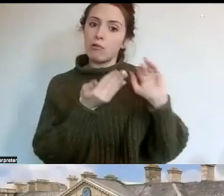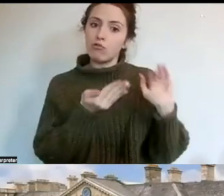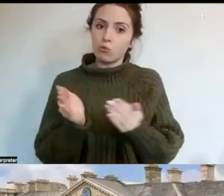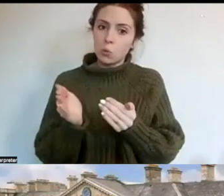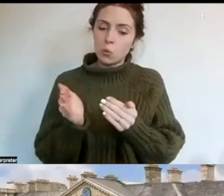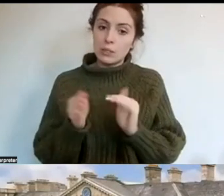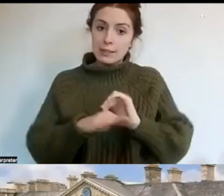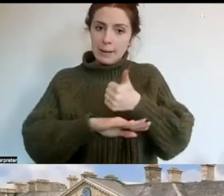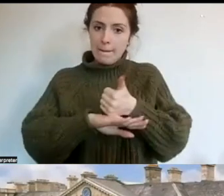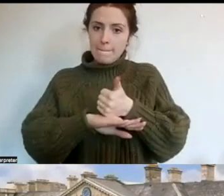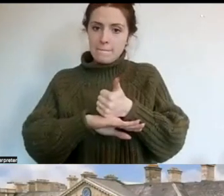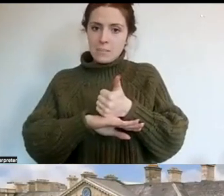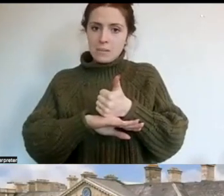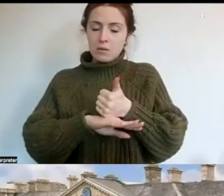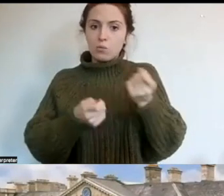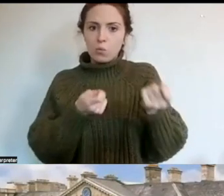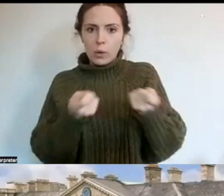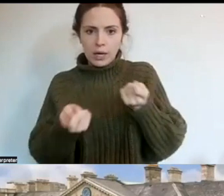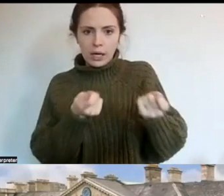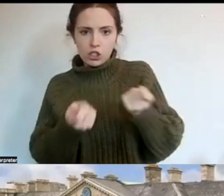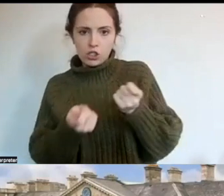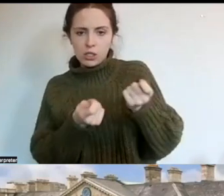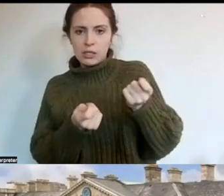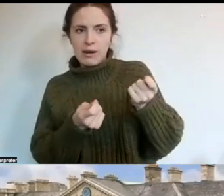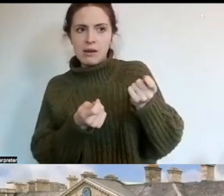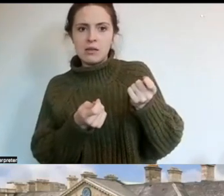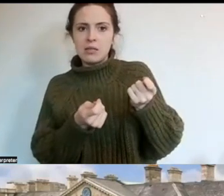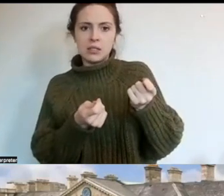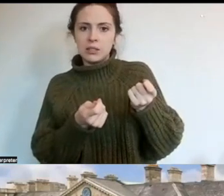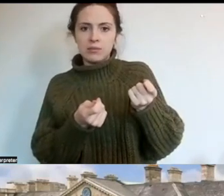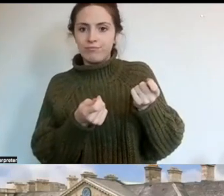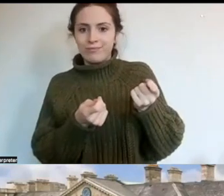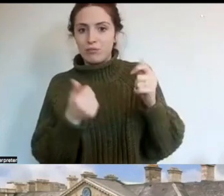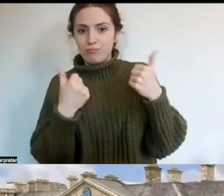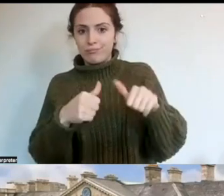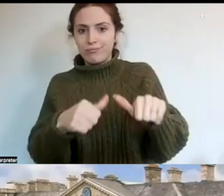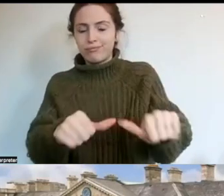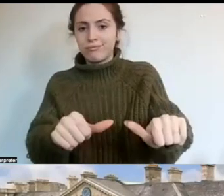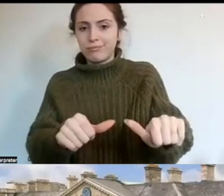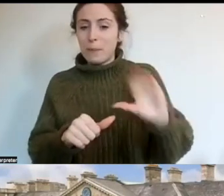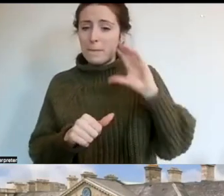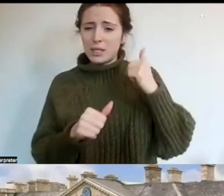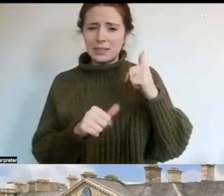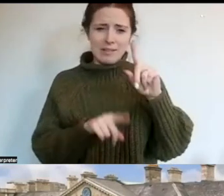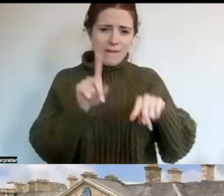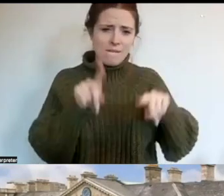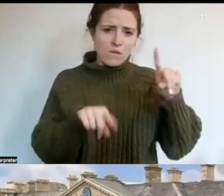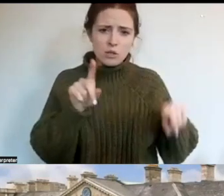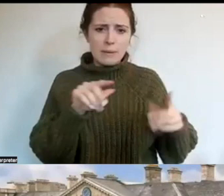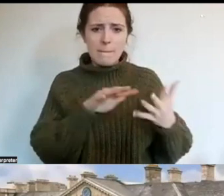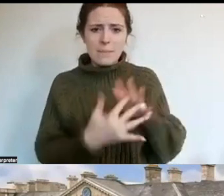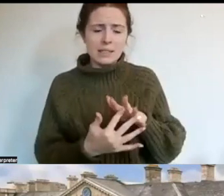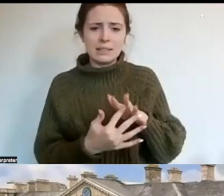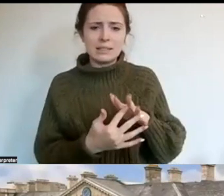the coordination efforts that would be required to get such a model adopted, because of our diverse mix of public and